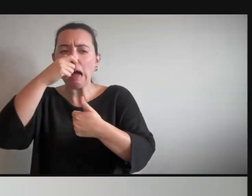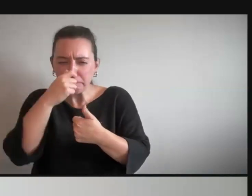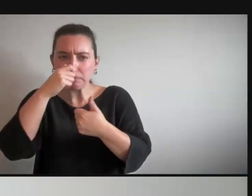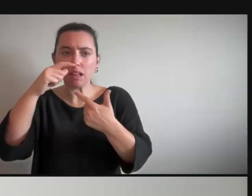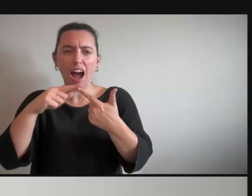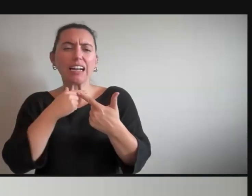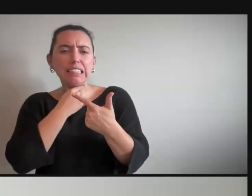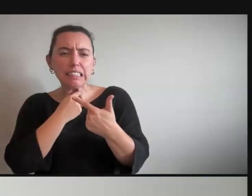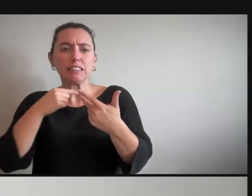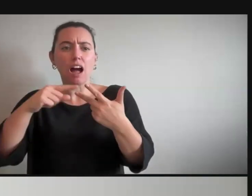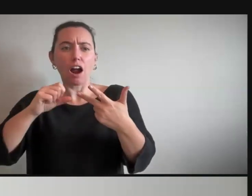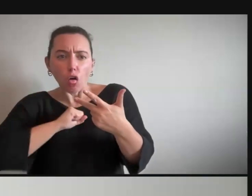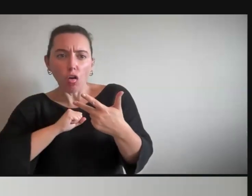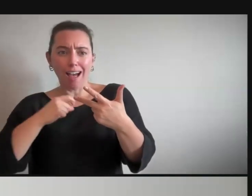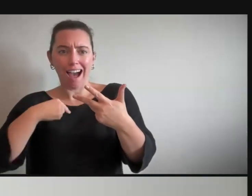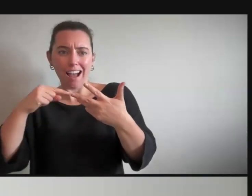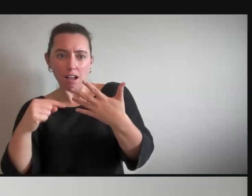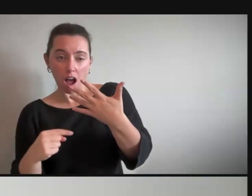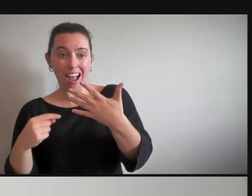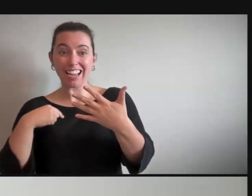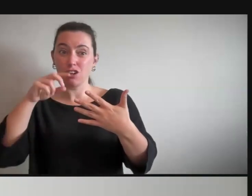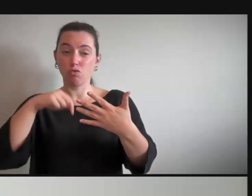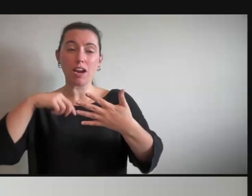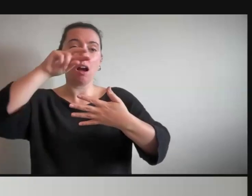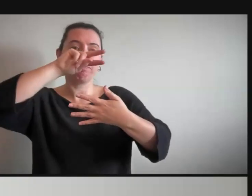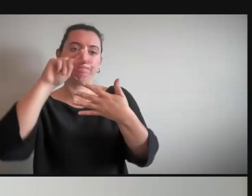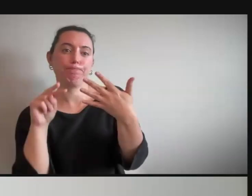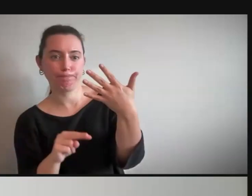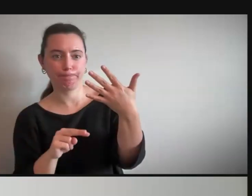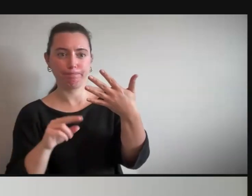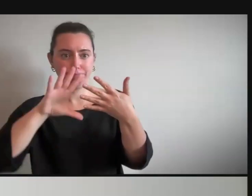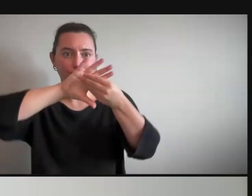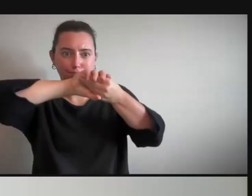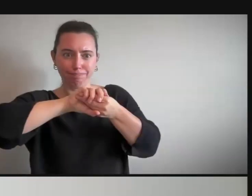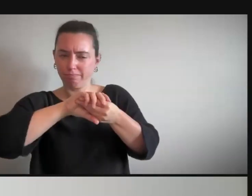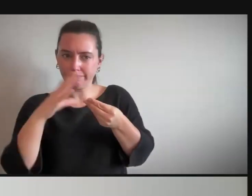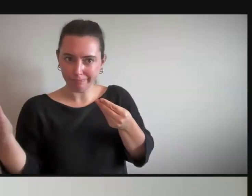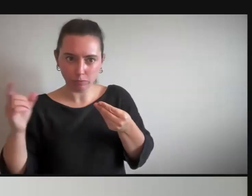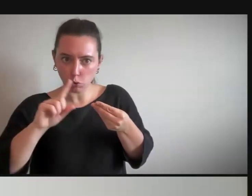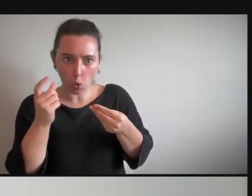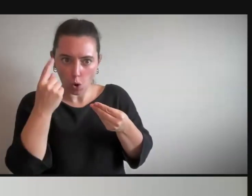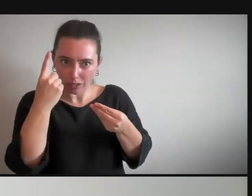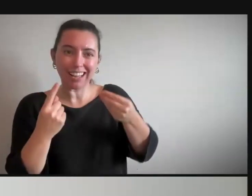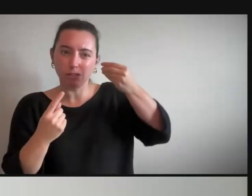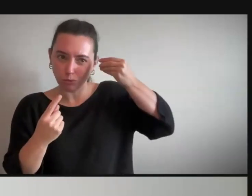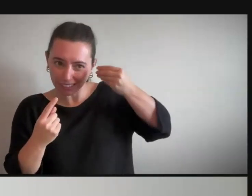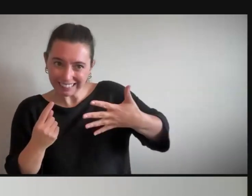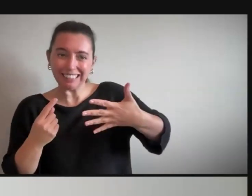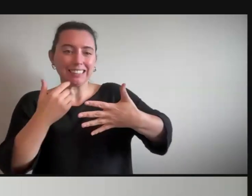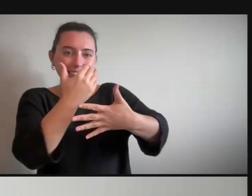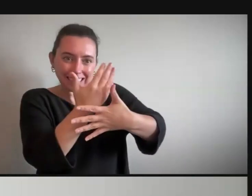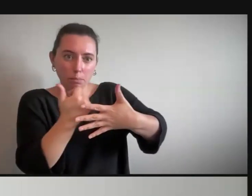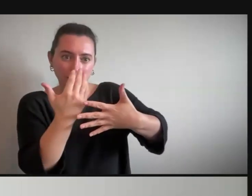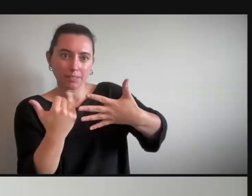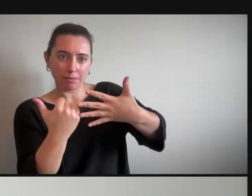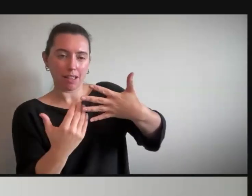block, then we think it's wrong because you want to, it's like bullets for a reason, and then it's fine. And that's what we agreed